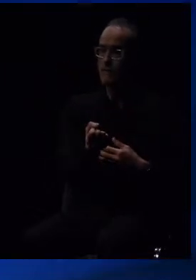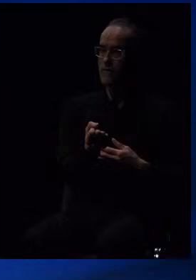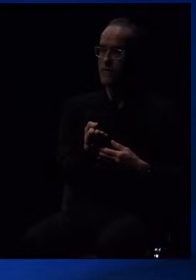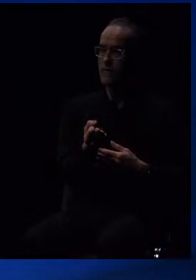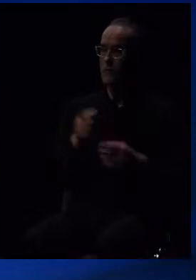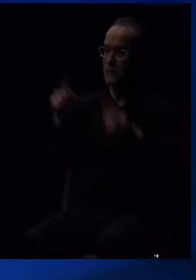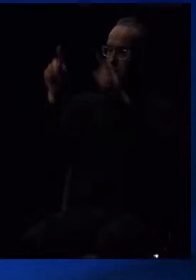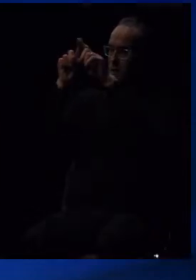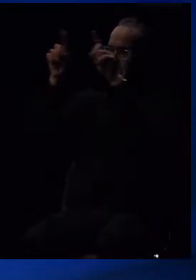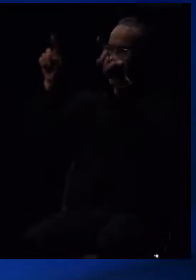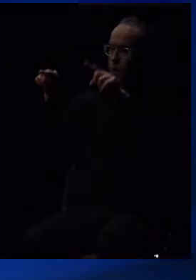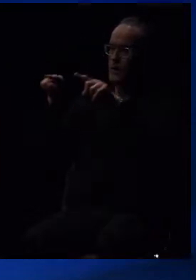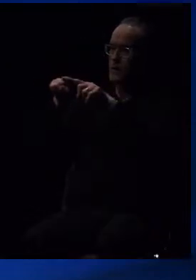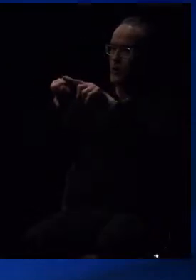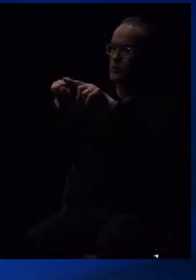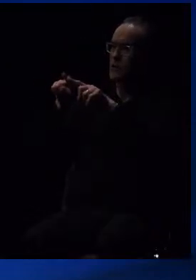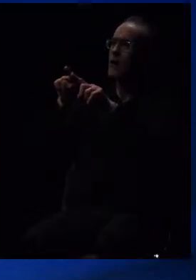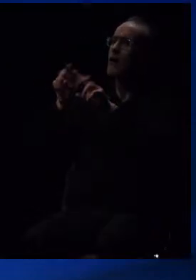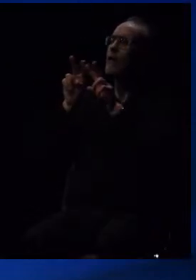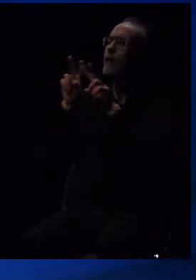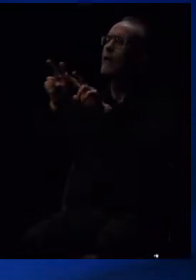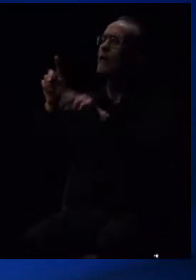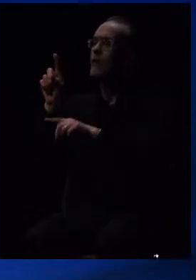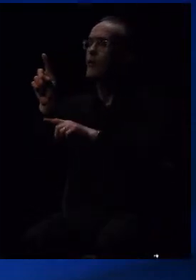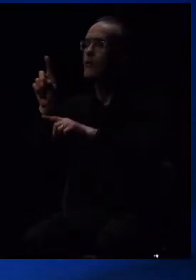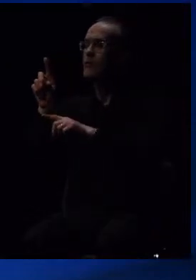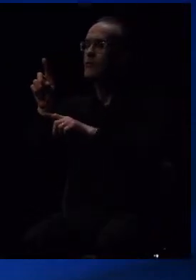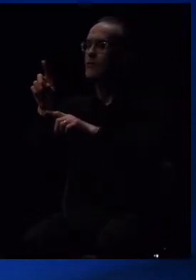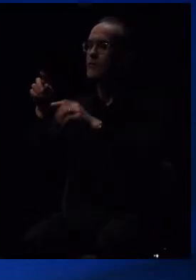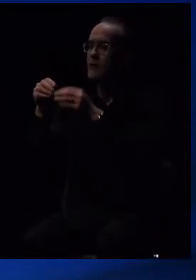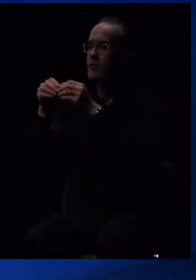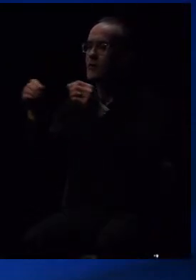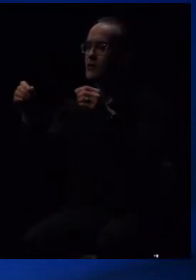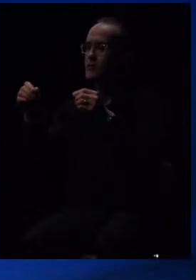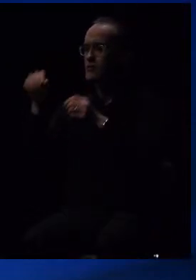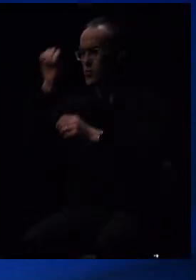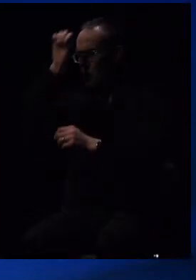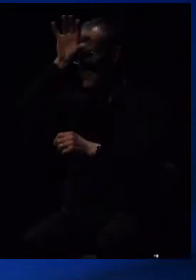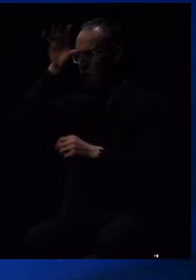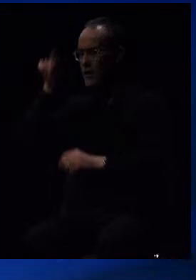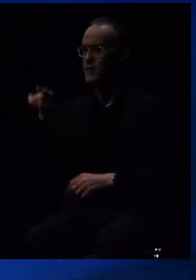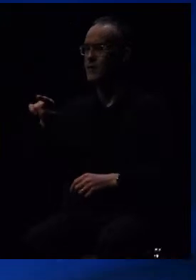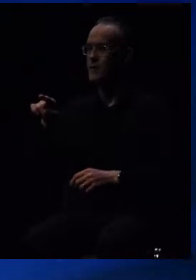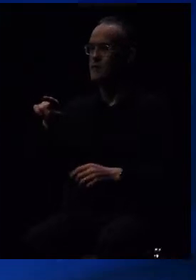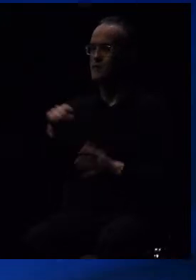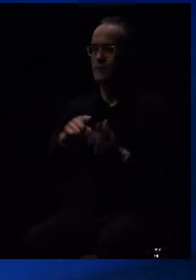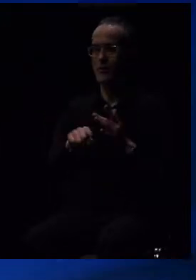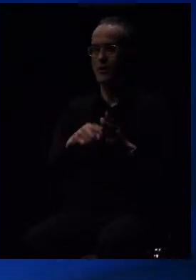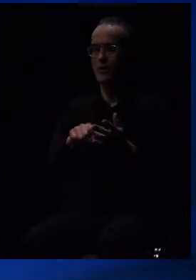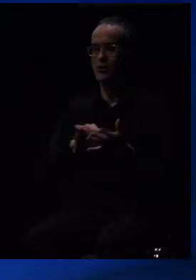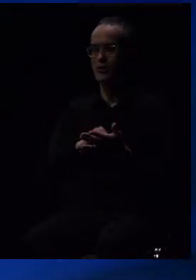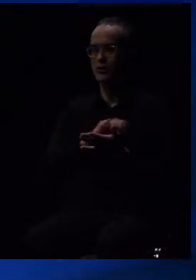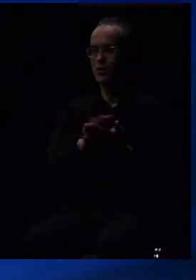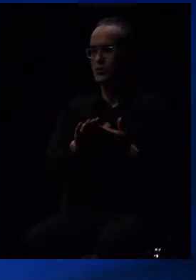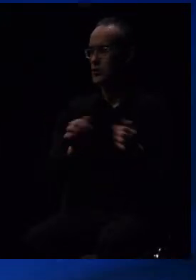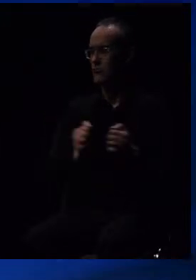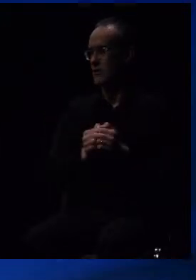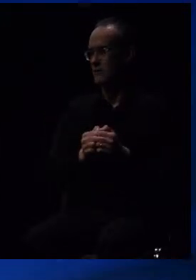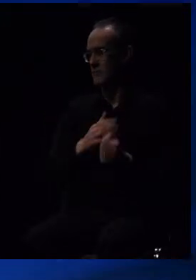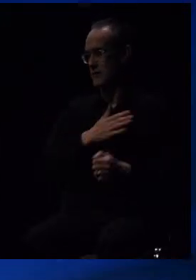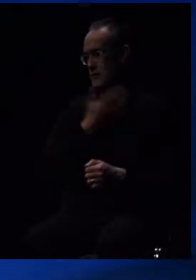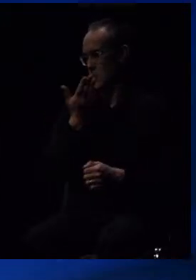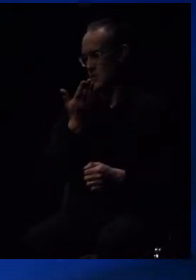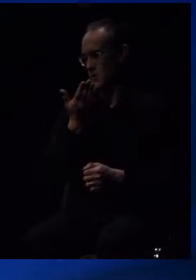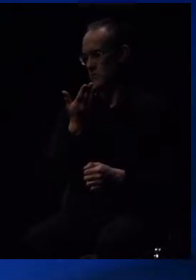salt mine. I mean, at least Josh didn't want it. And yeah, it's a lot